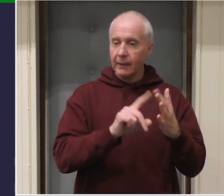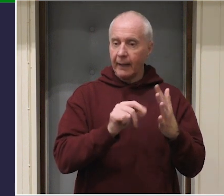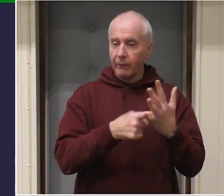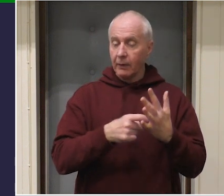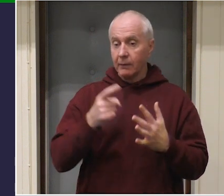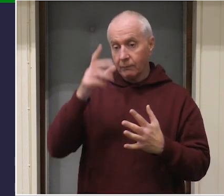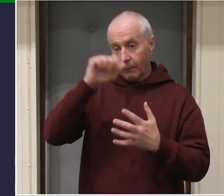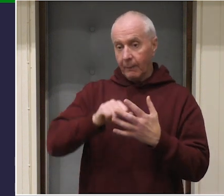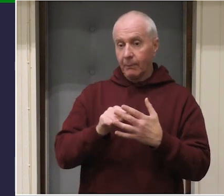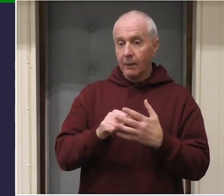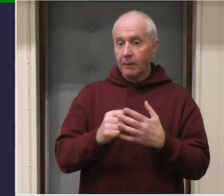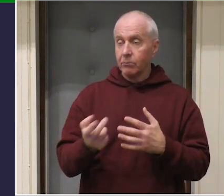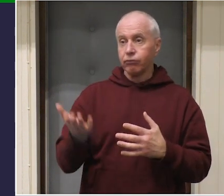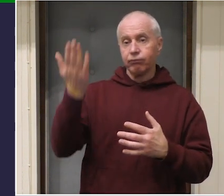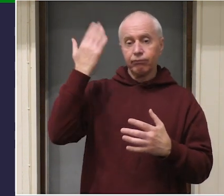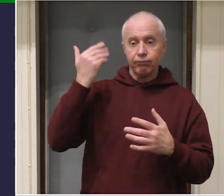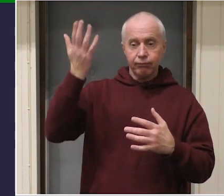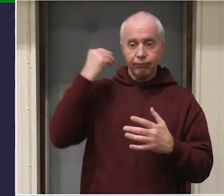was a respectable profession.